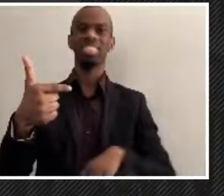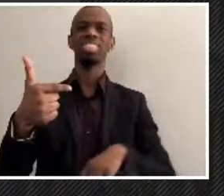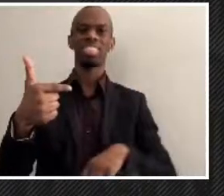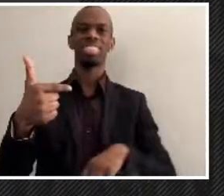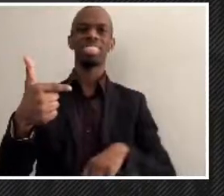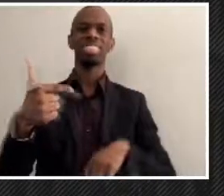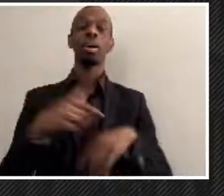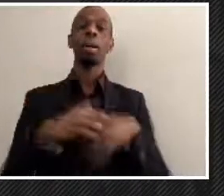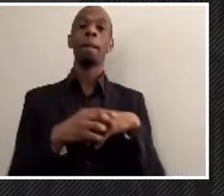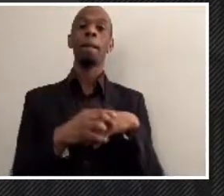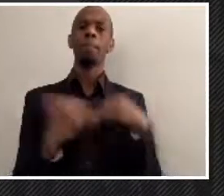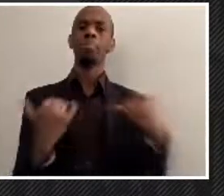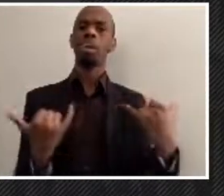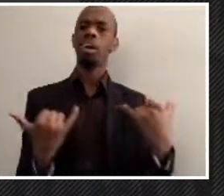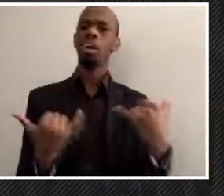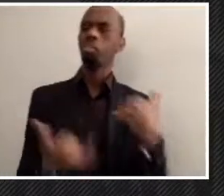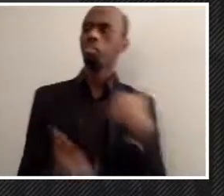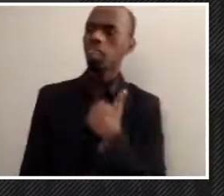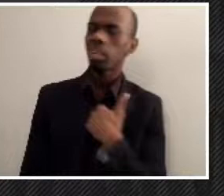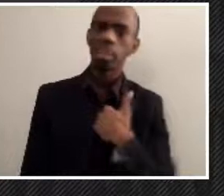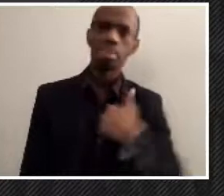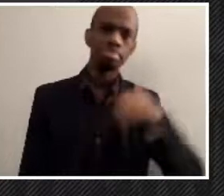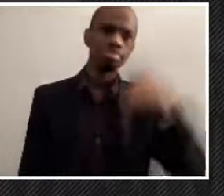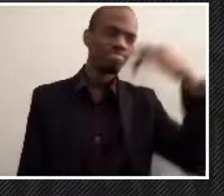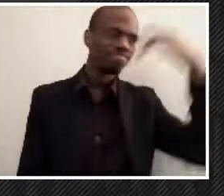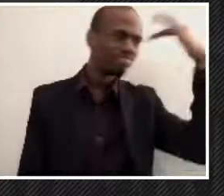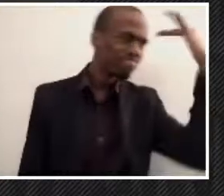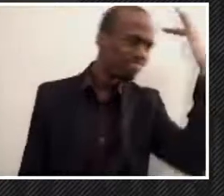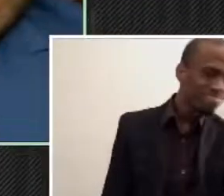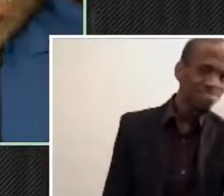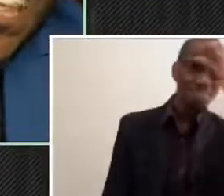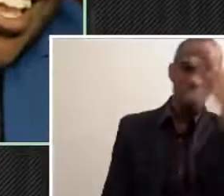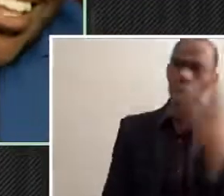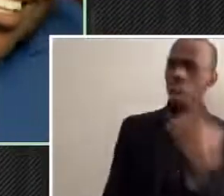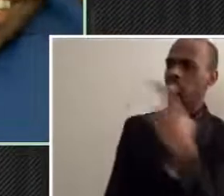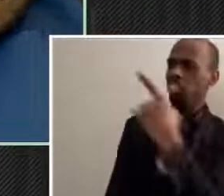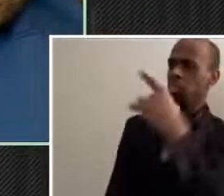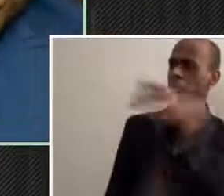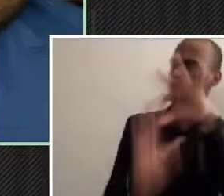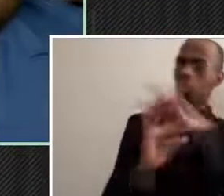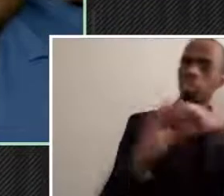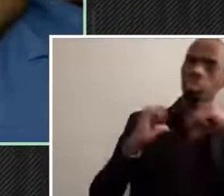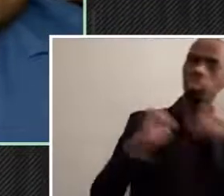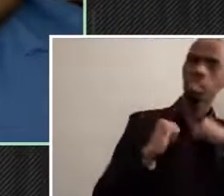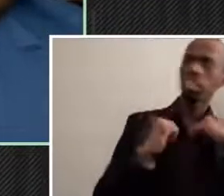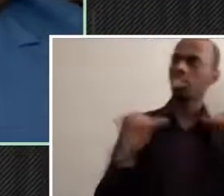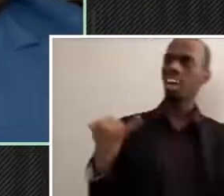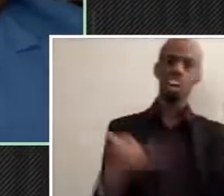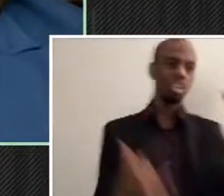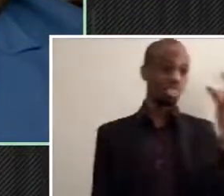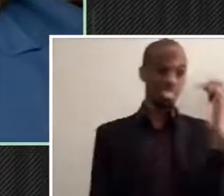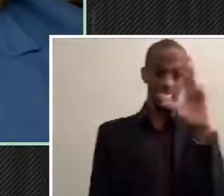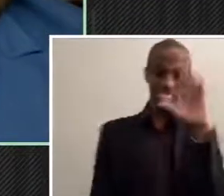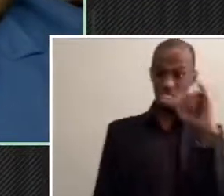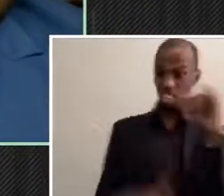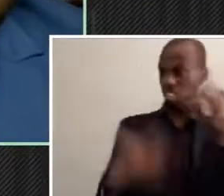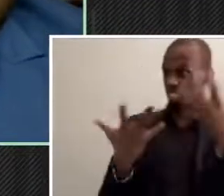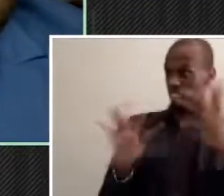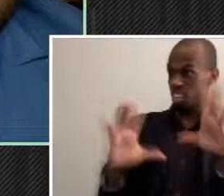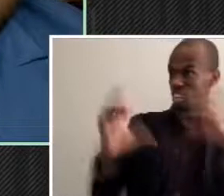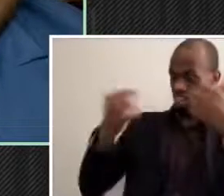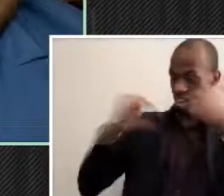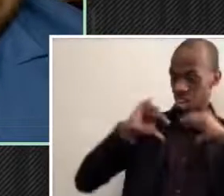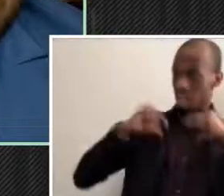going to talk after him. I didn't want to go after that. Right. You know, like, oof, that was good, man. That was